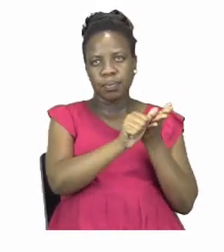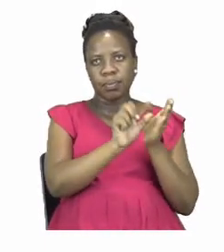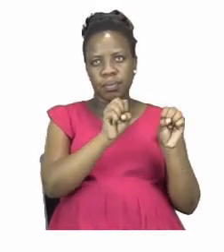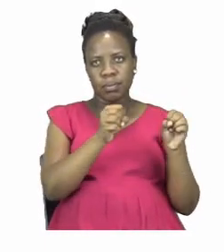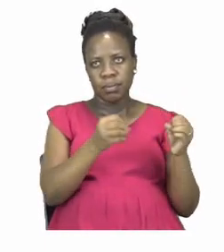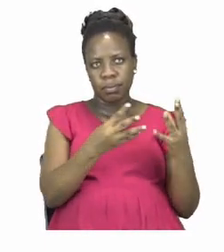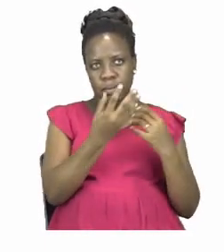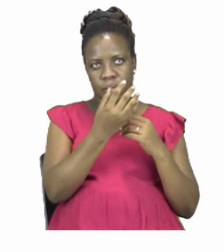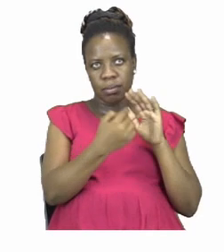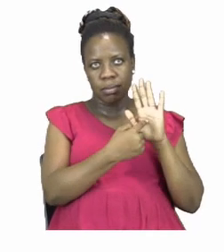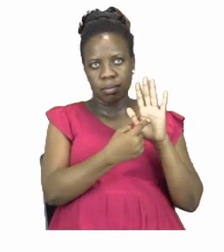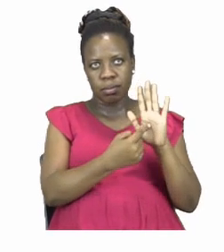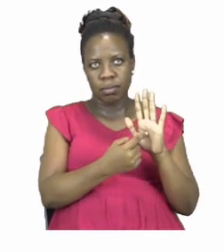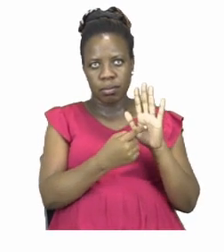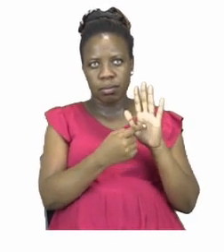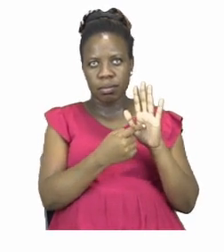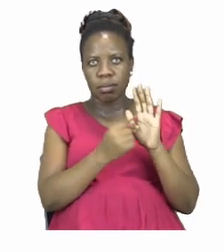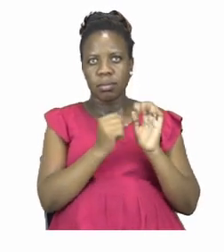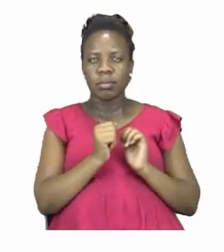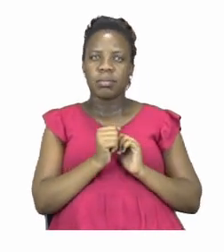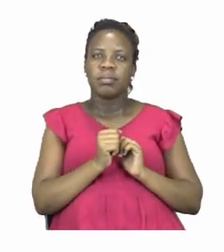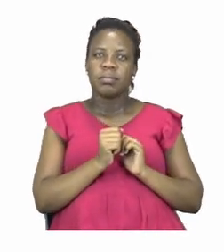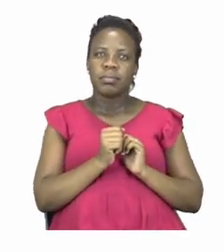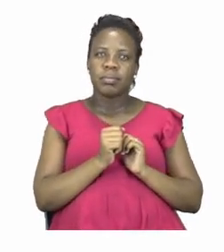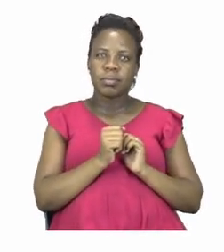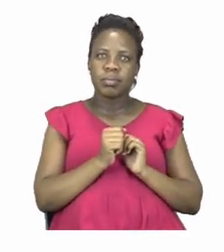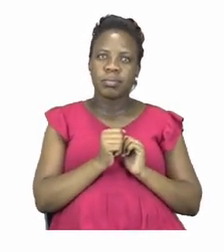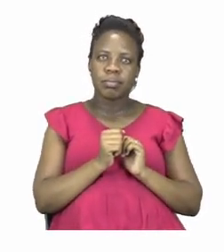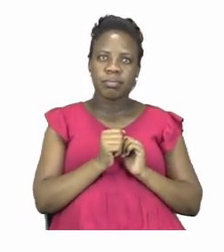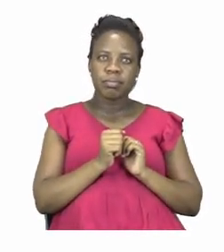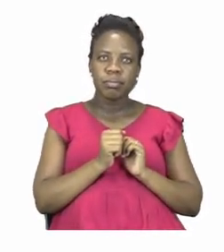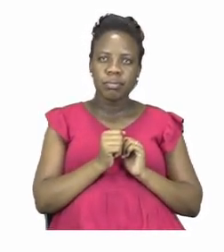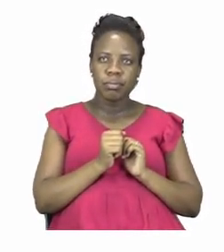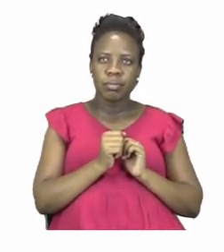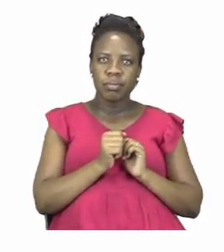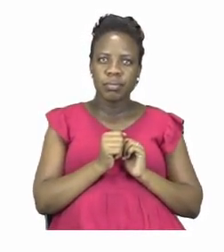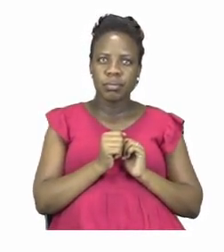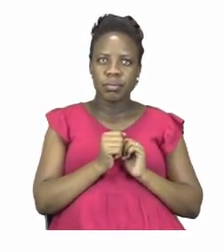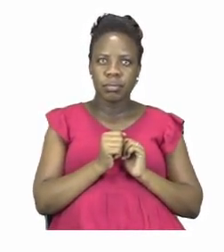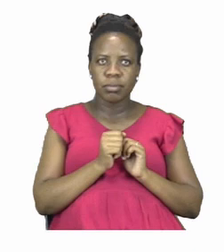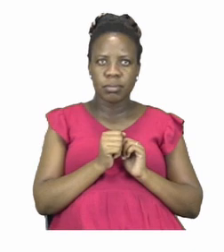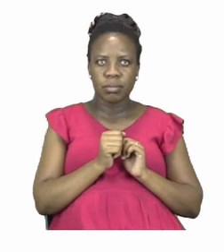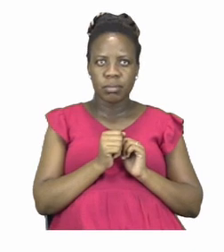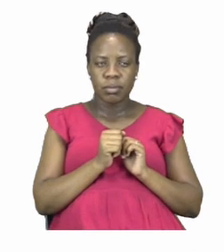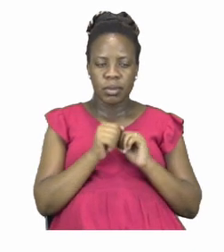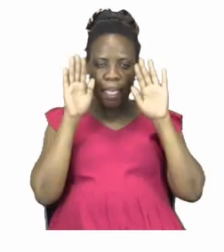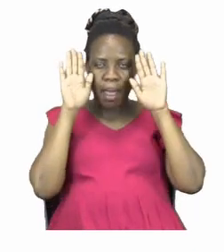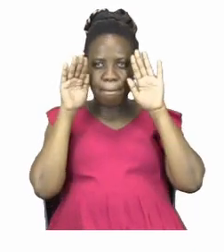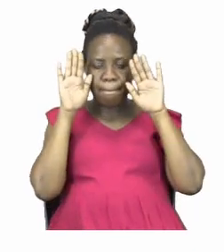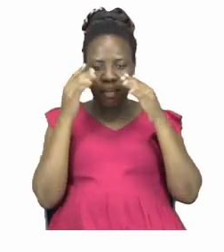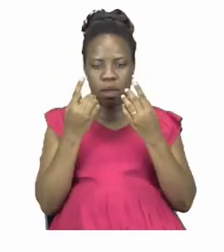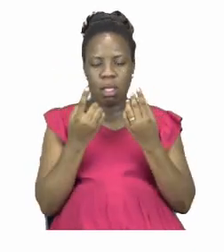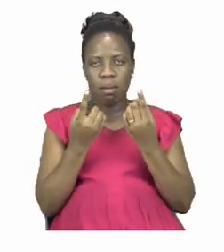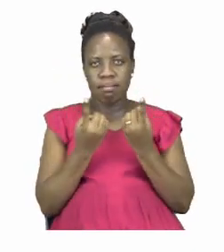at the first one and do that example together. Now the first picture is a picture of a teddy bear. Can you